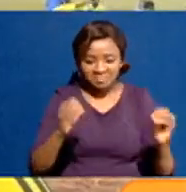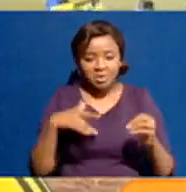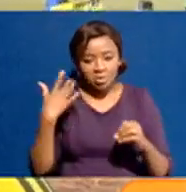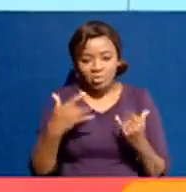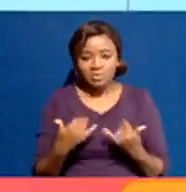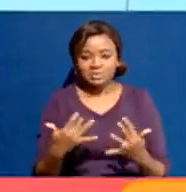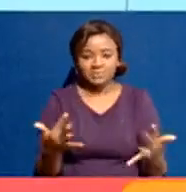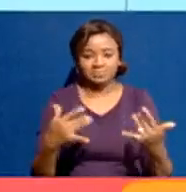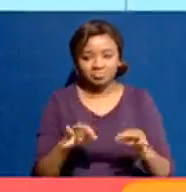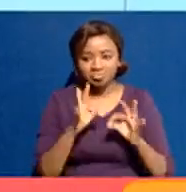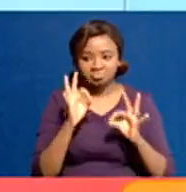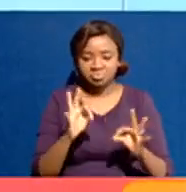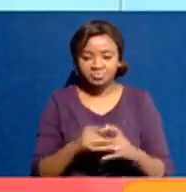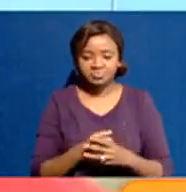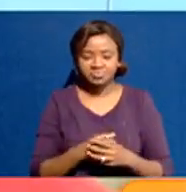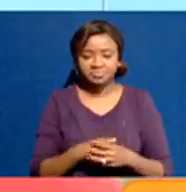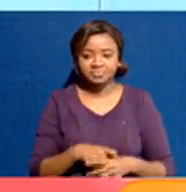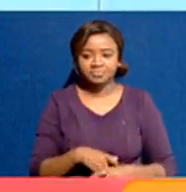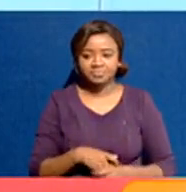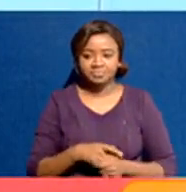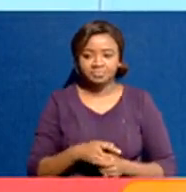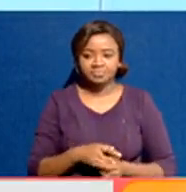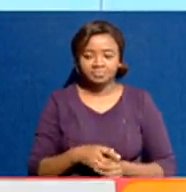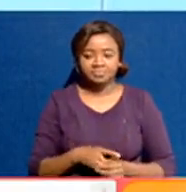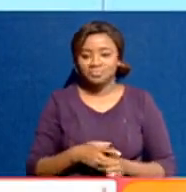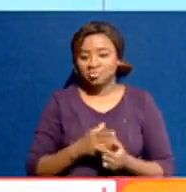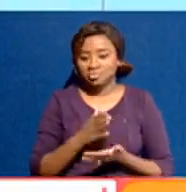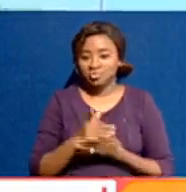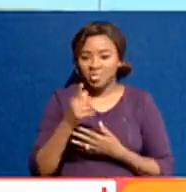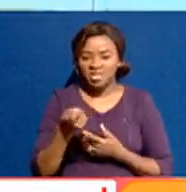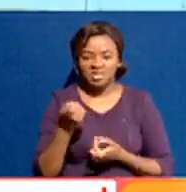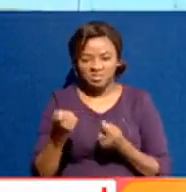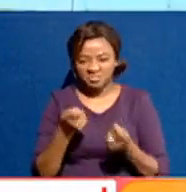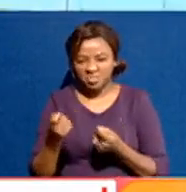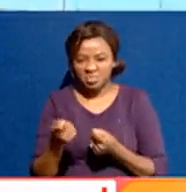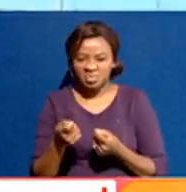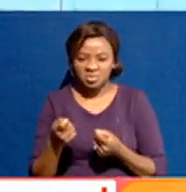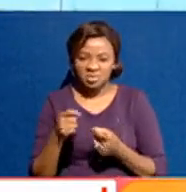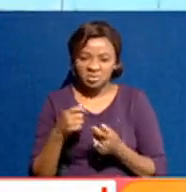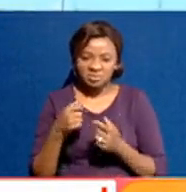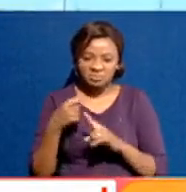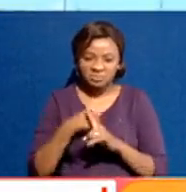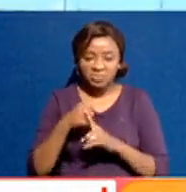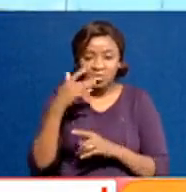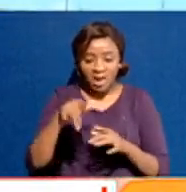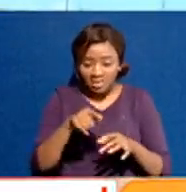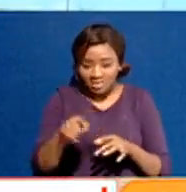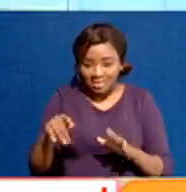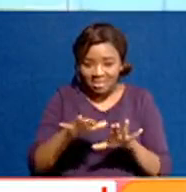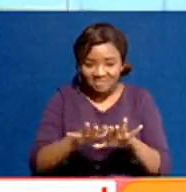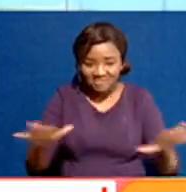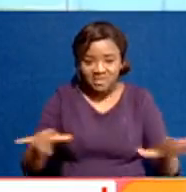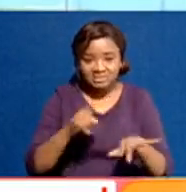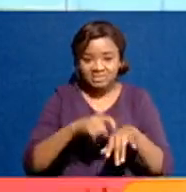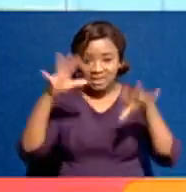kiwanja. Imekuwa game fit, a little bit low profile kwa sababu ya nini kiwanja. So najua hizi viwanja, hizi facilities kama kuna